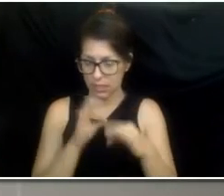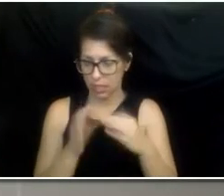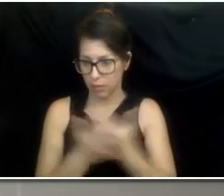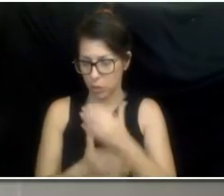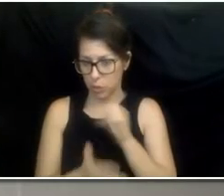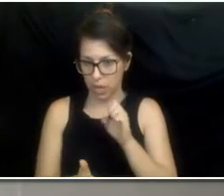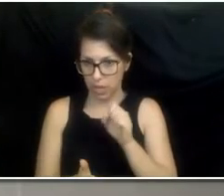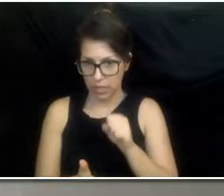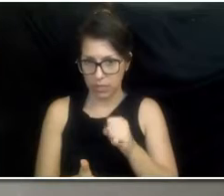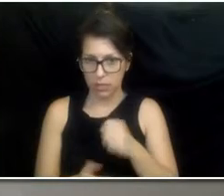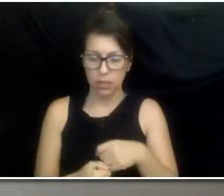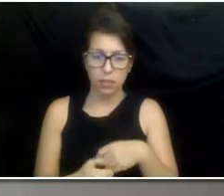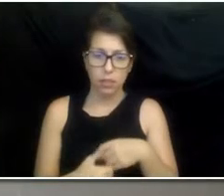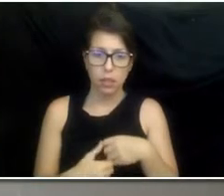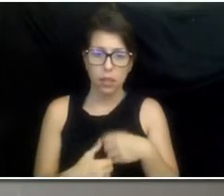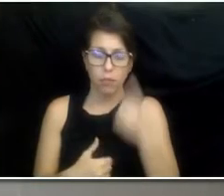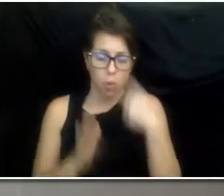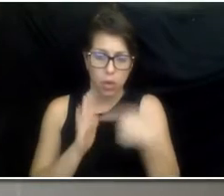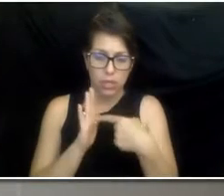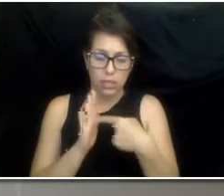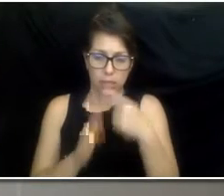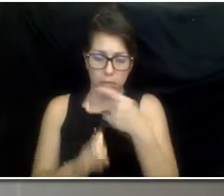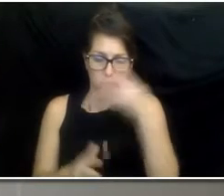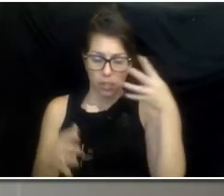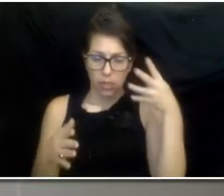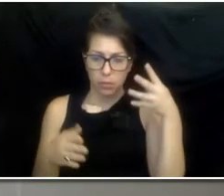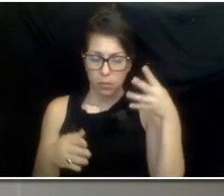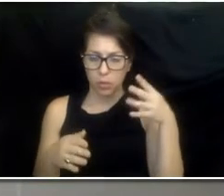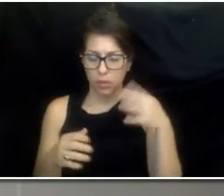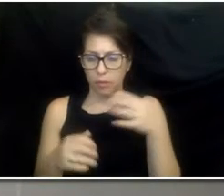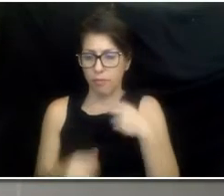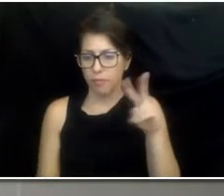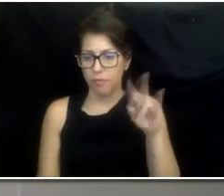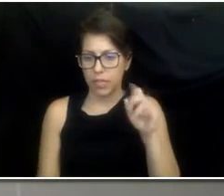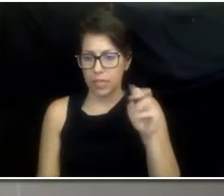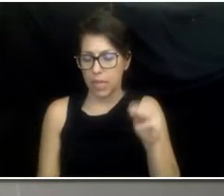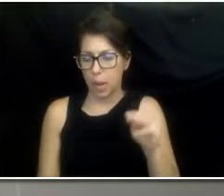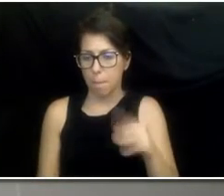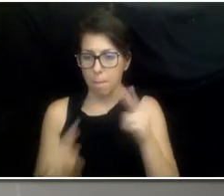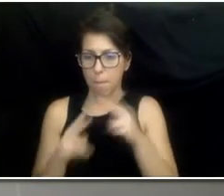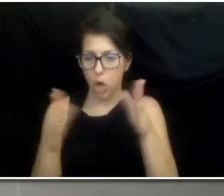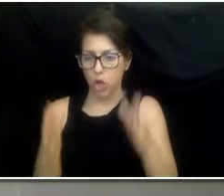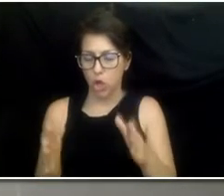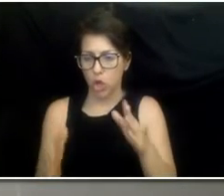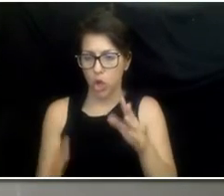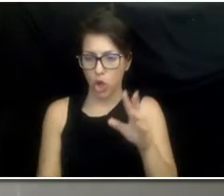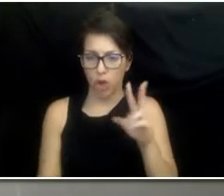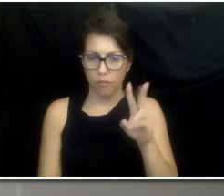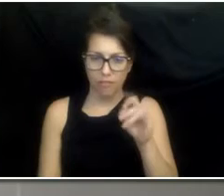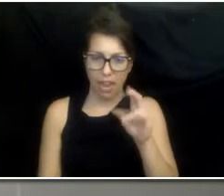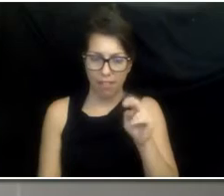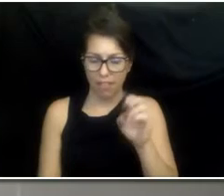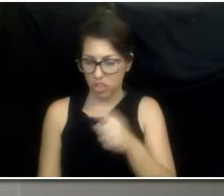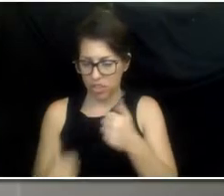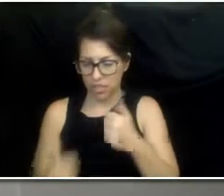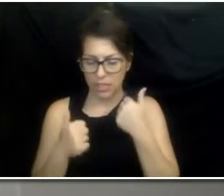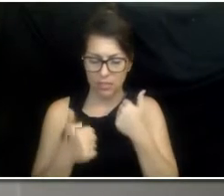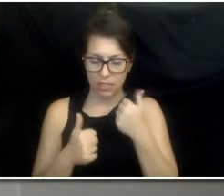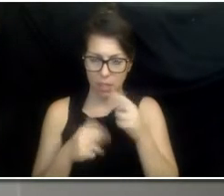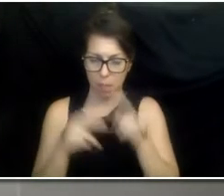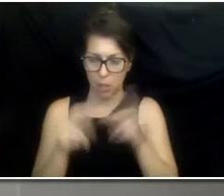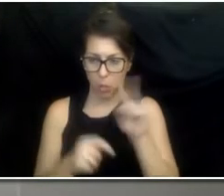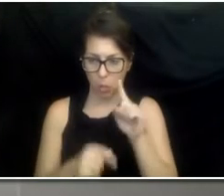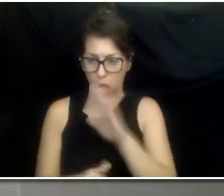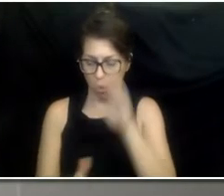in the building so that her immigration case continues to move forward and once the um the pandemic restrictions are lifted we